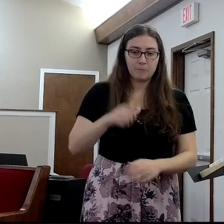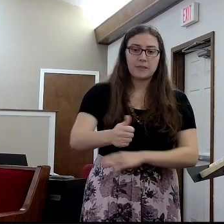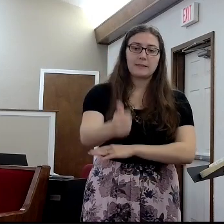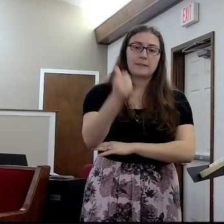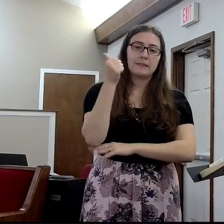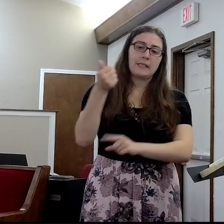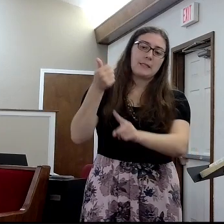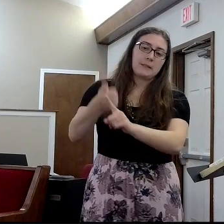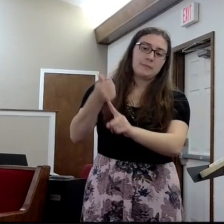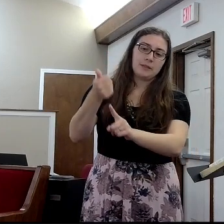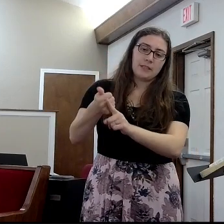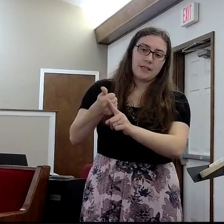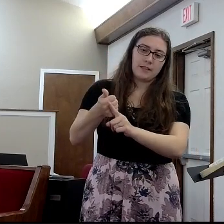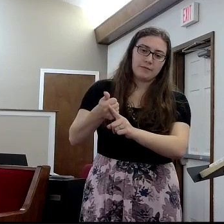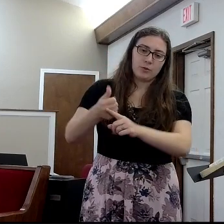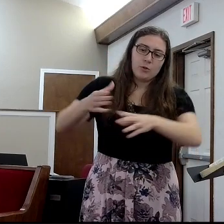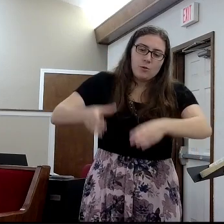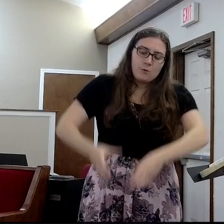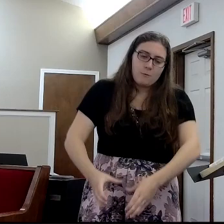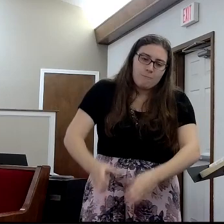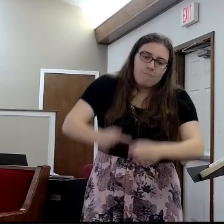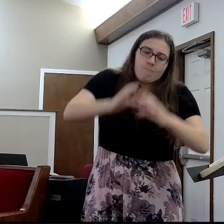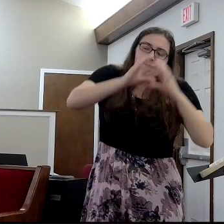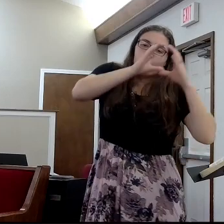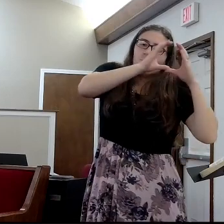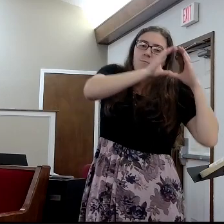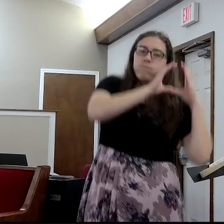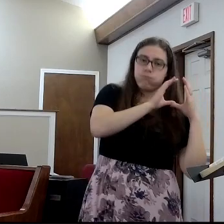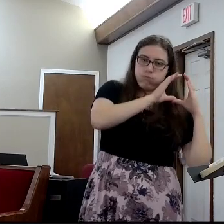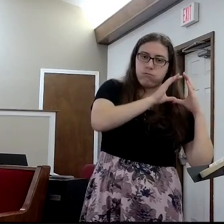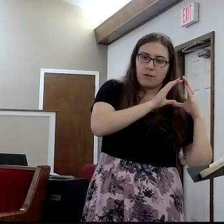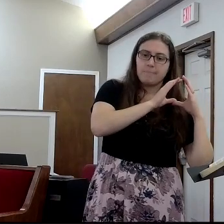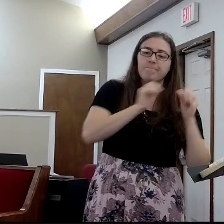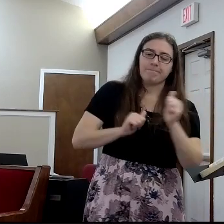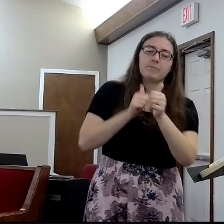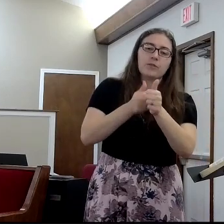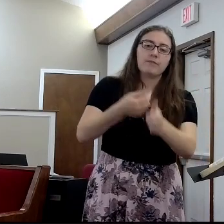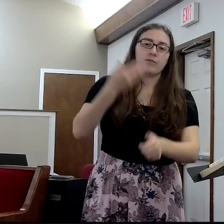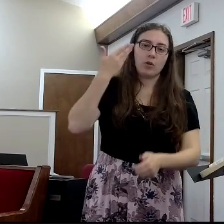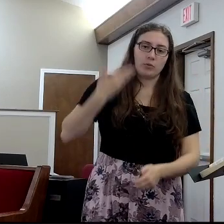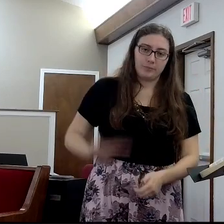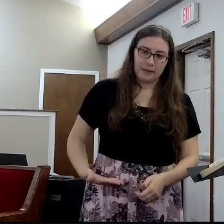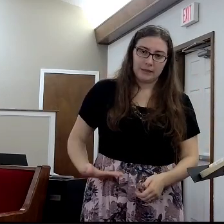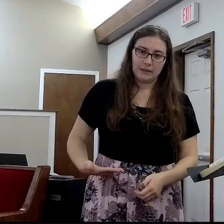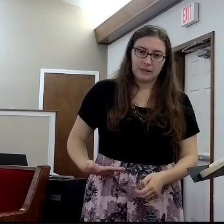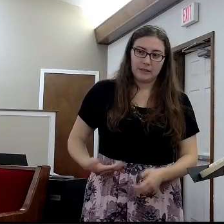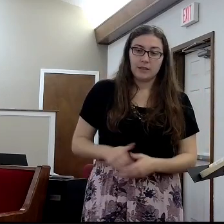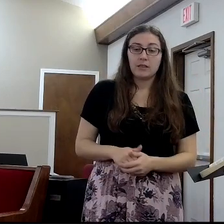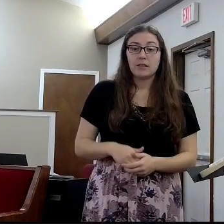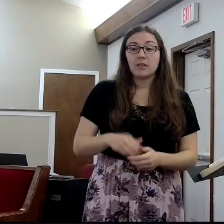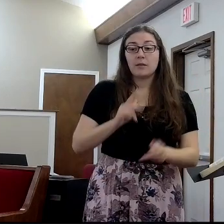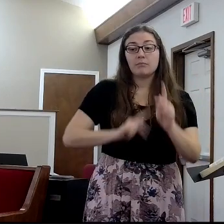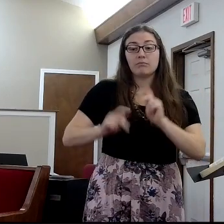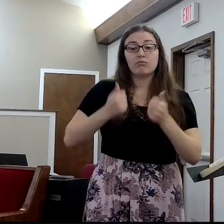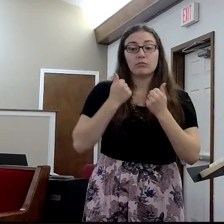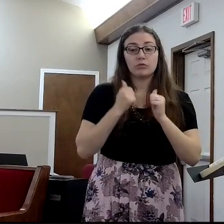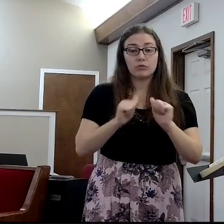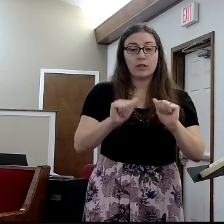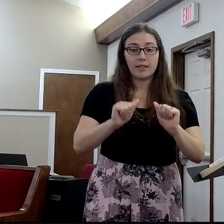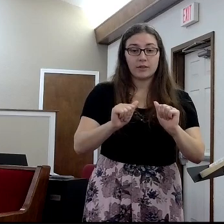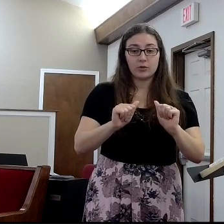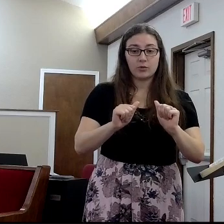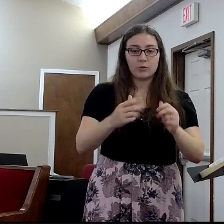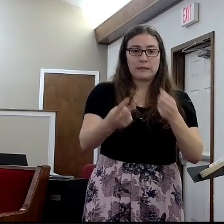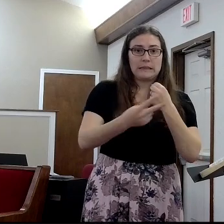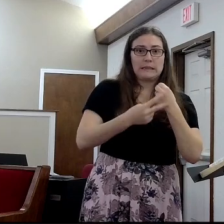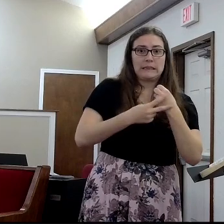deny himself and take up his cross and follow me. For whosoever will save his life shall lose it,